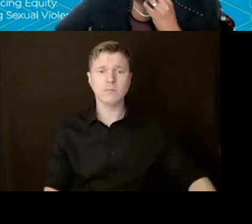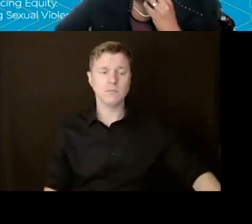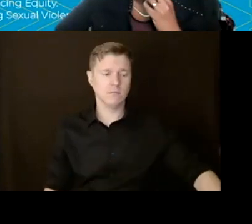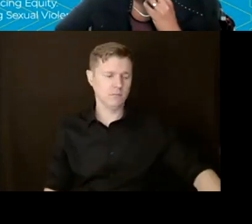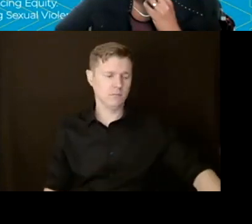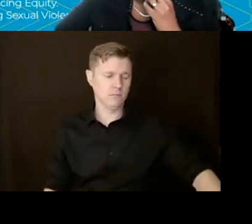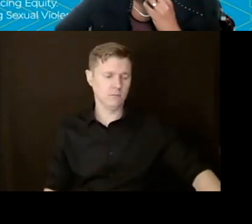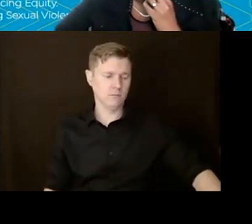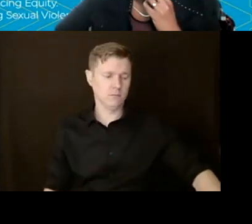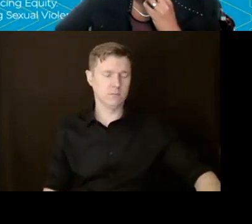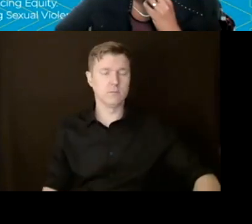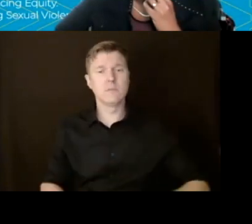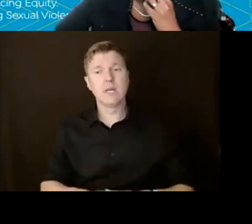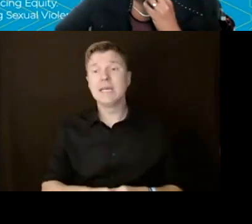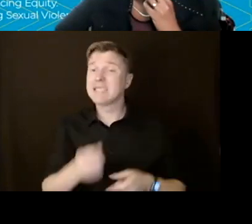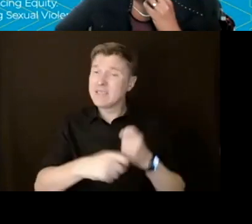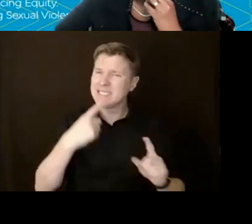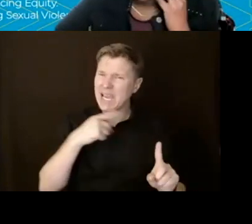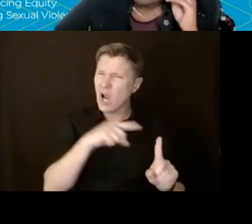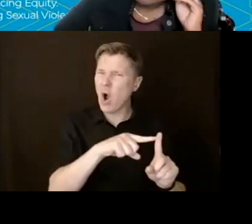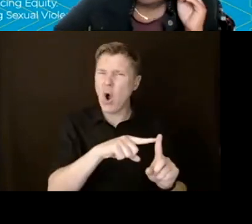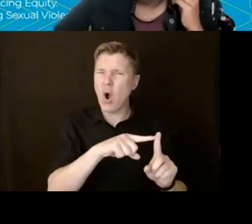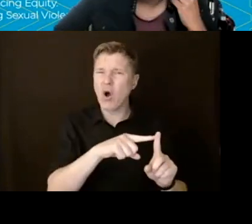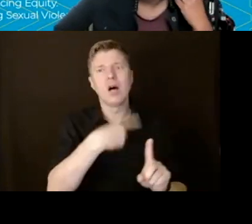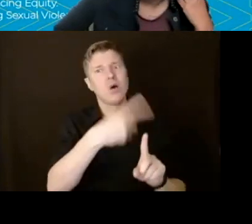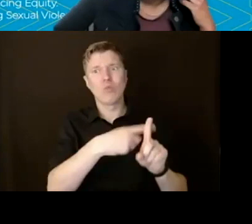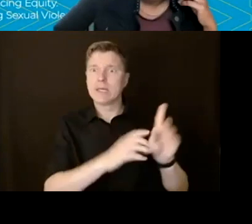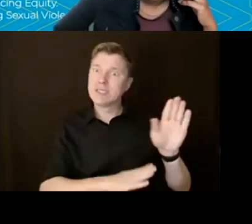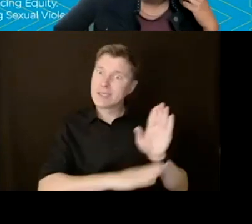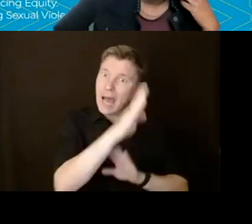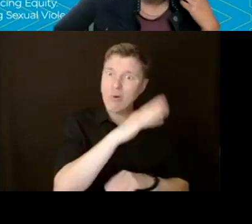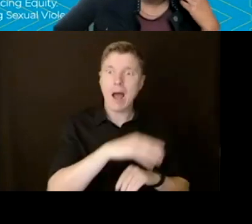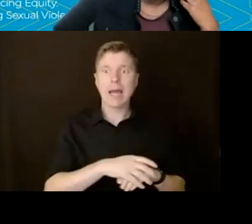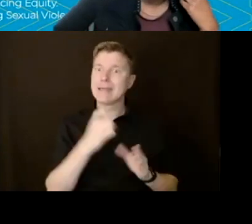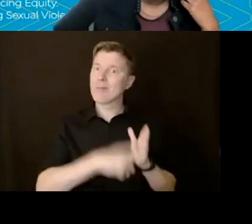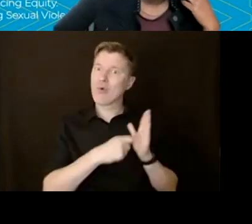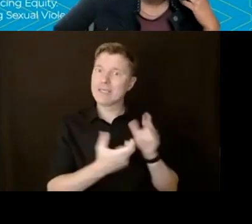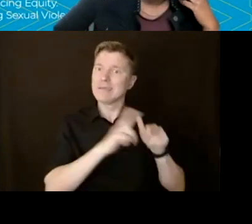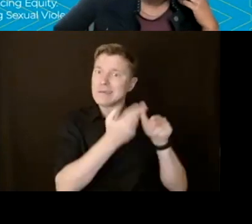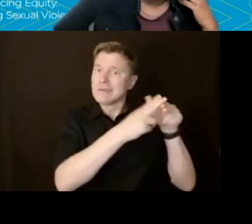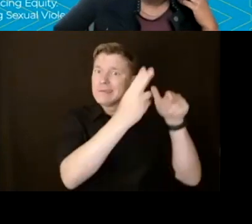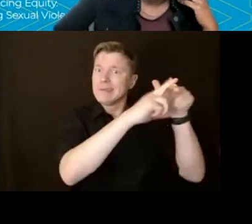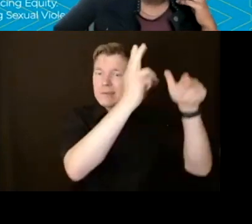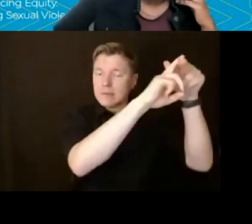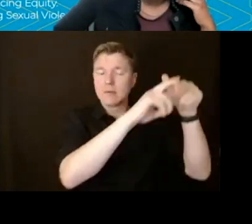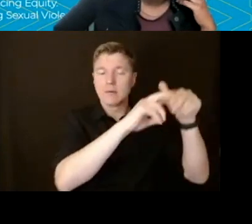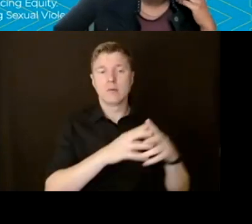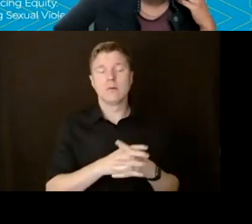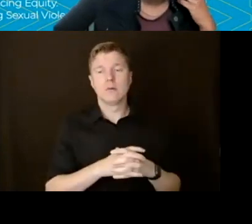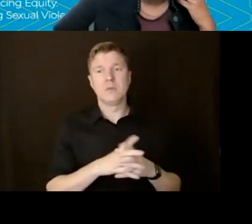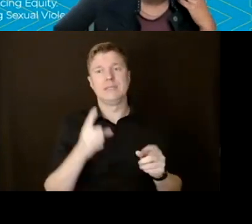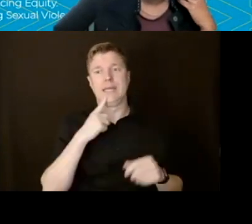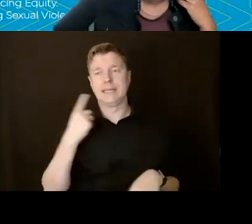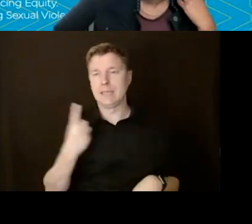Instead of saying, oh, rent is just skyrocketing or rent prices just keep soaring, and we would say